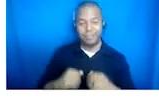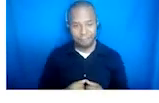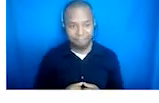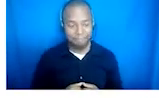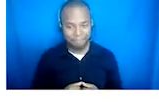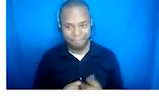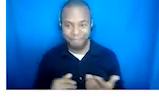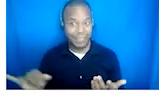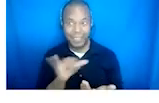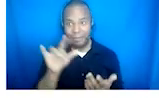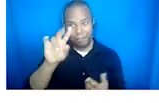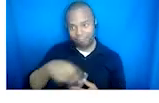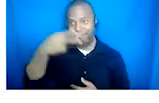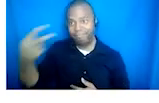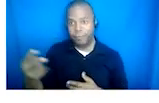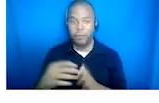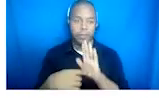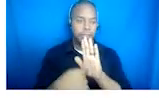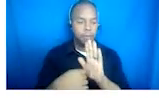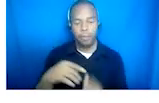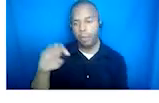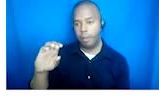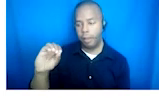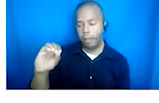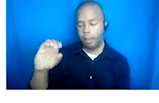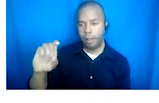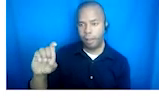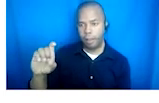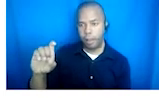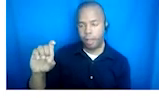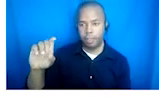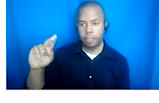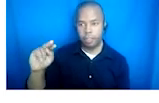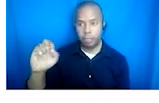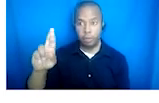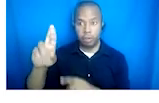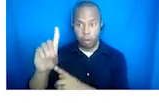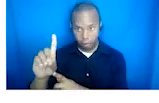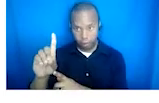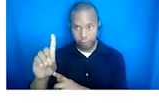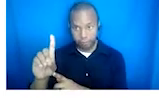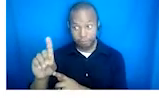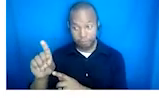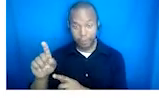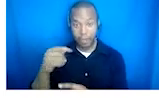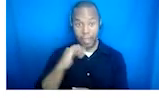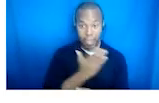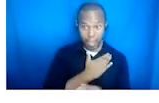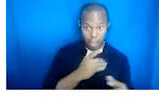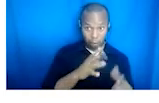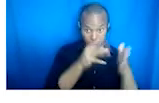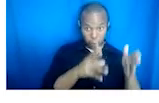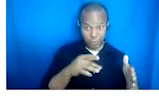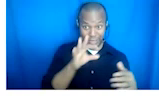home colleges, say like Oxnard College, right? They are a teaching college for our students. This